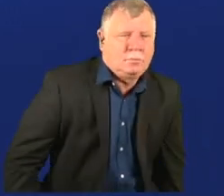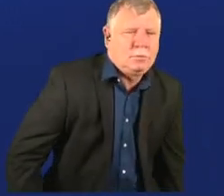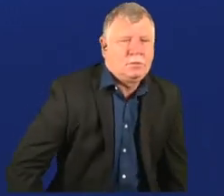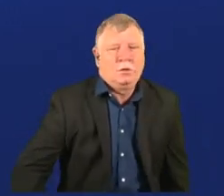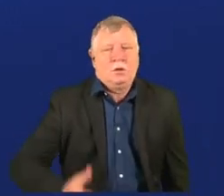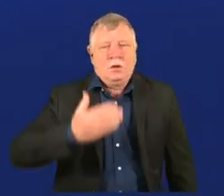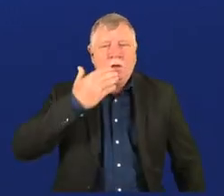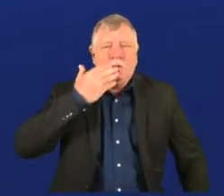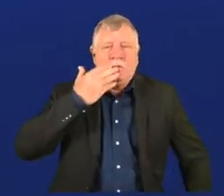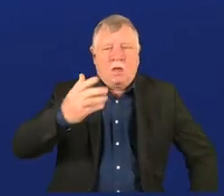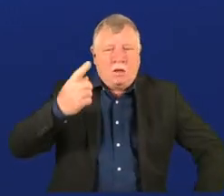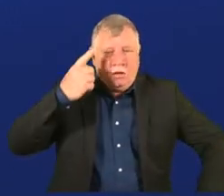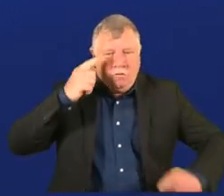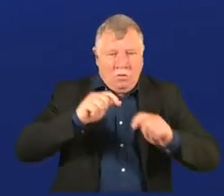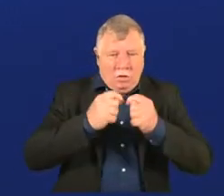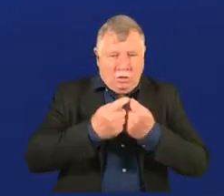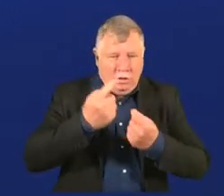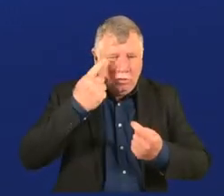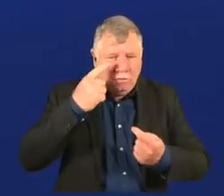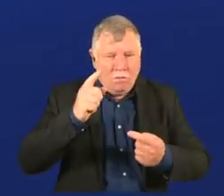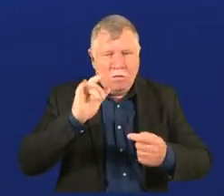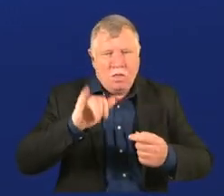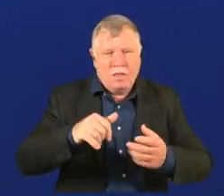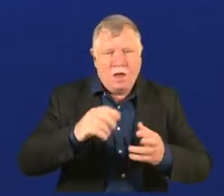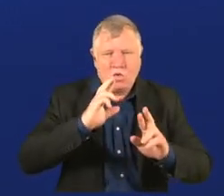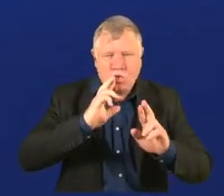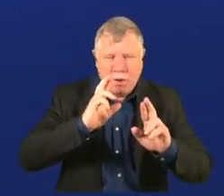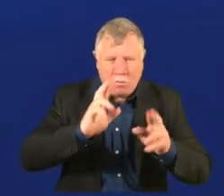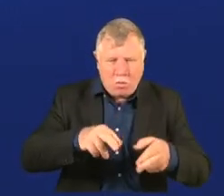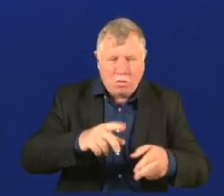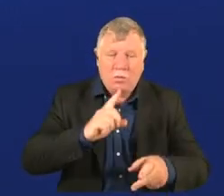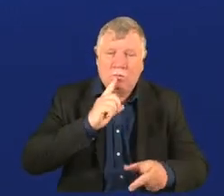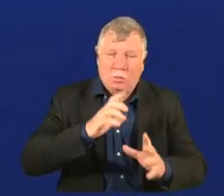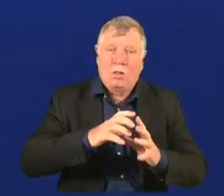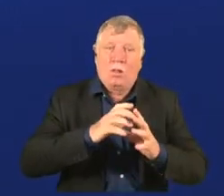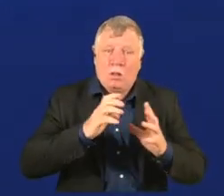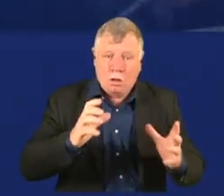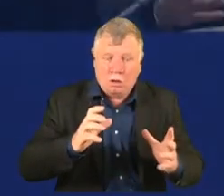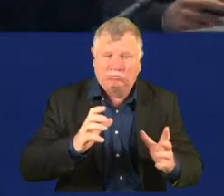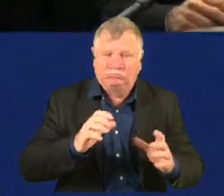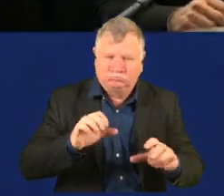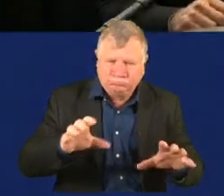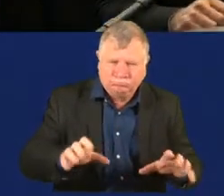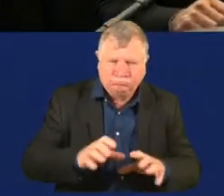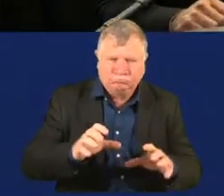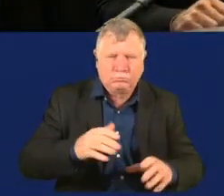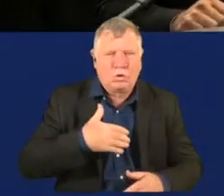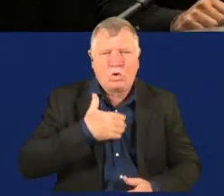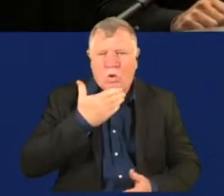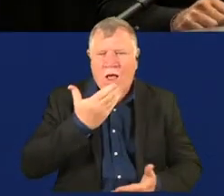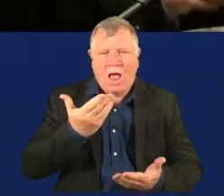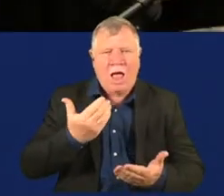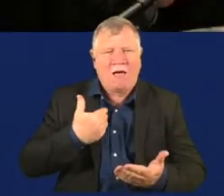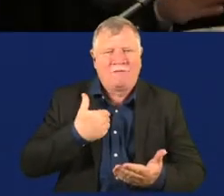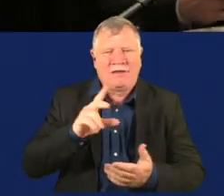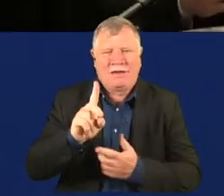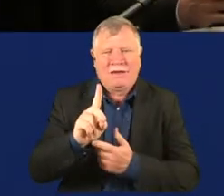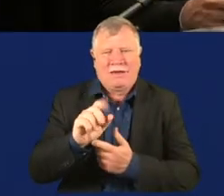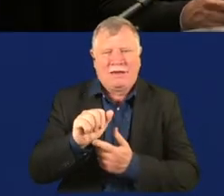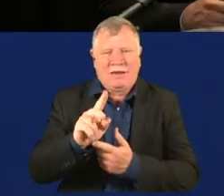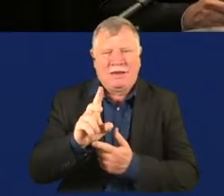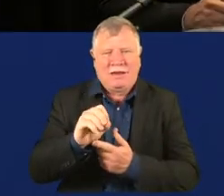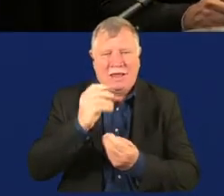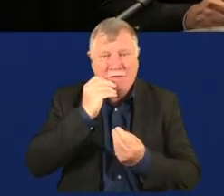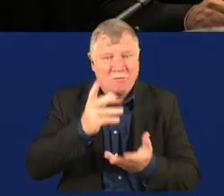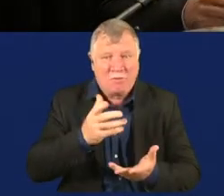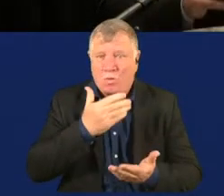first step in addressing some of these gaps. It's been a challenge to address them because we didn't have the data. So this information allows